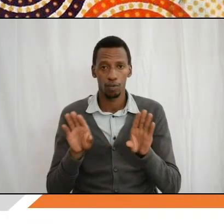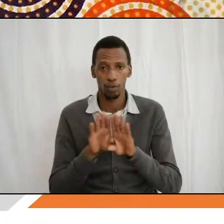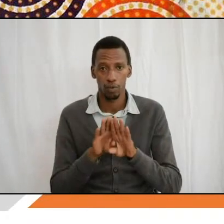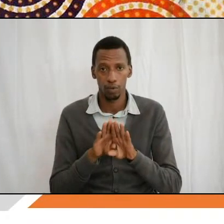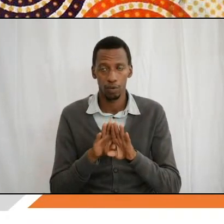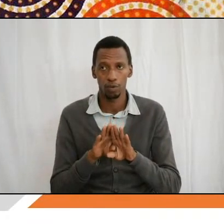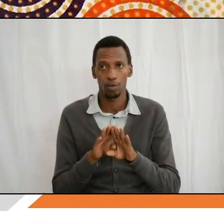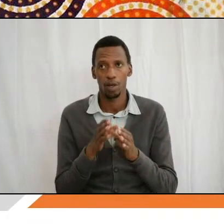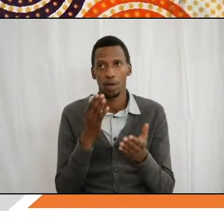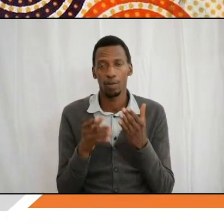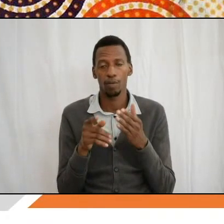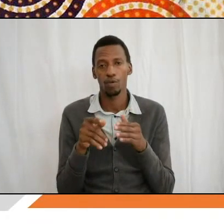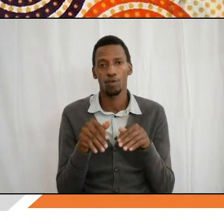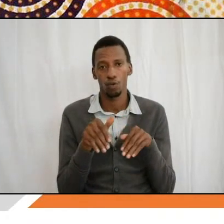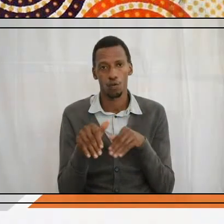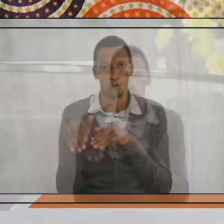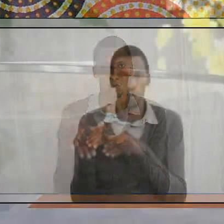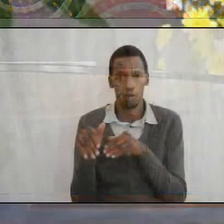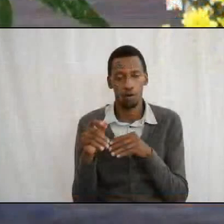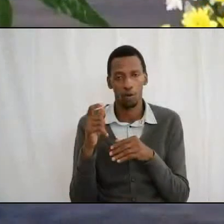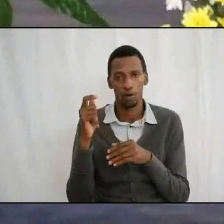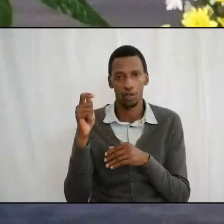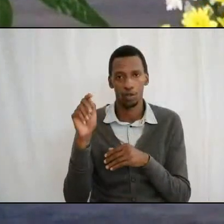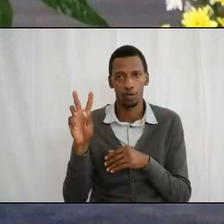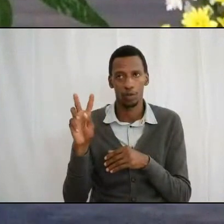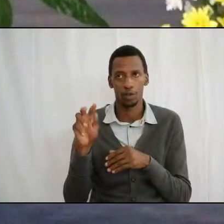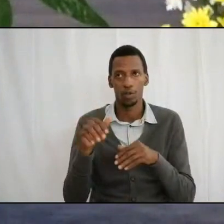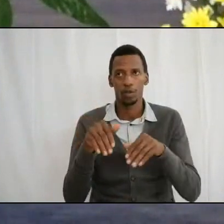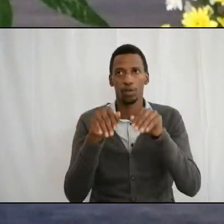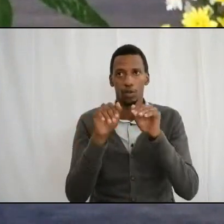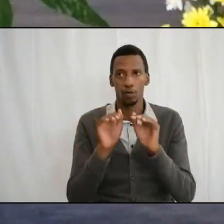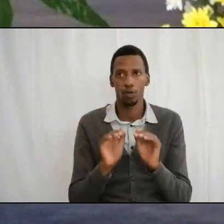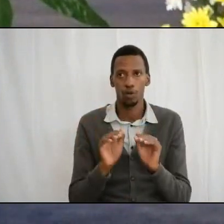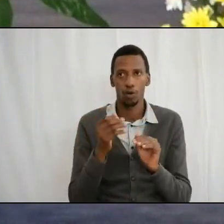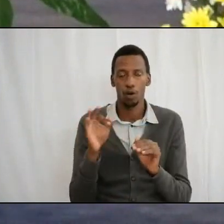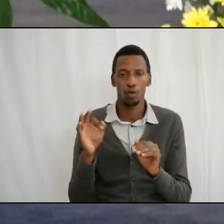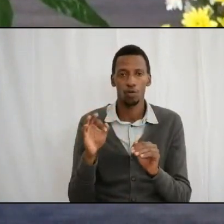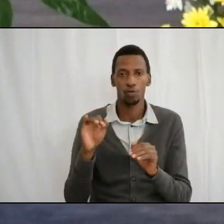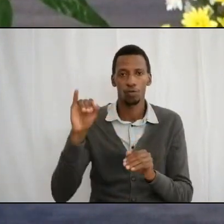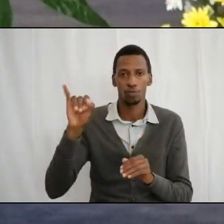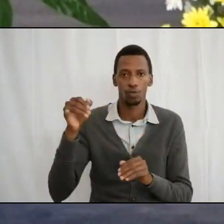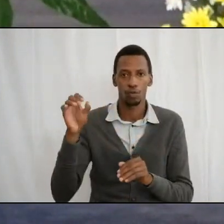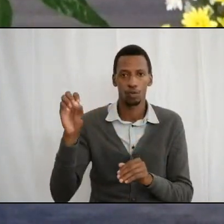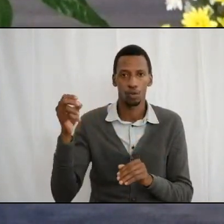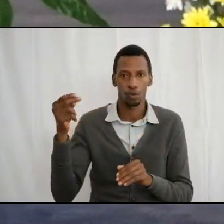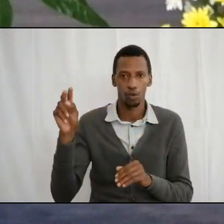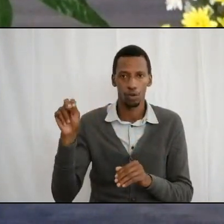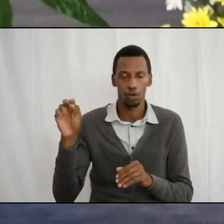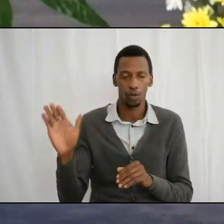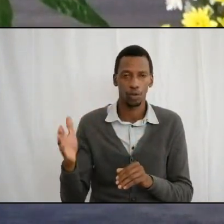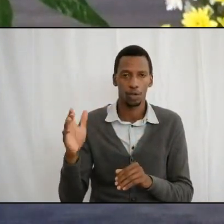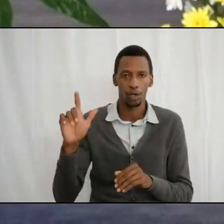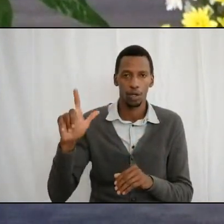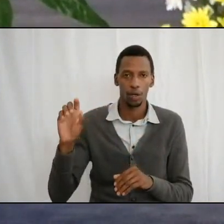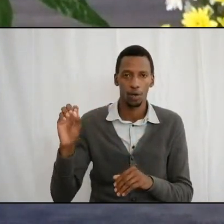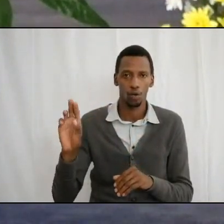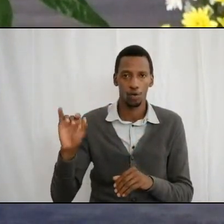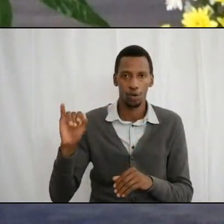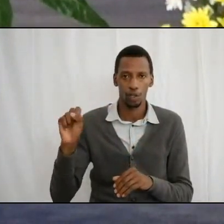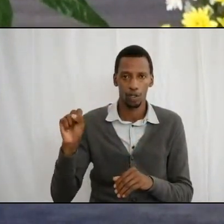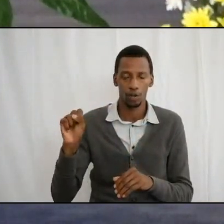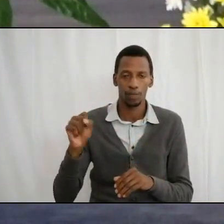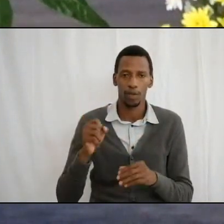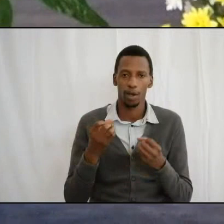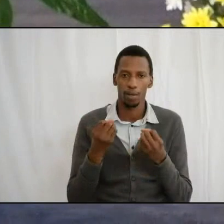on television the funeral of John Lewis. So much has been written